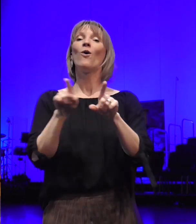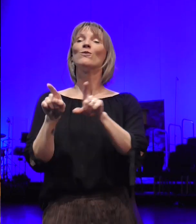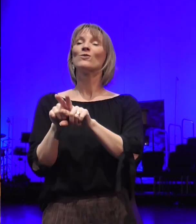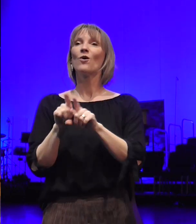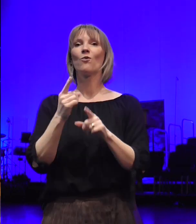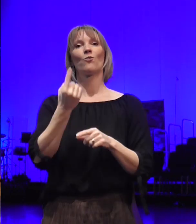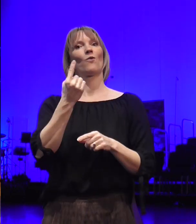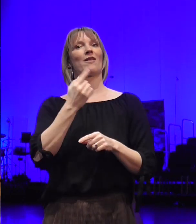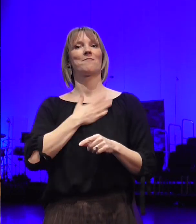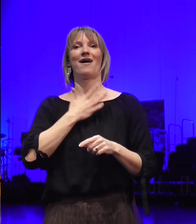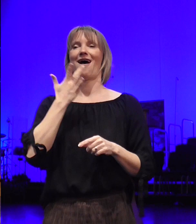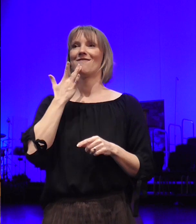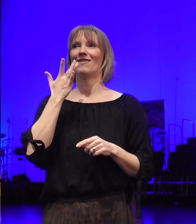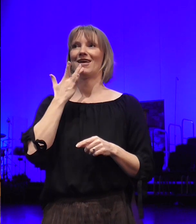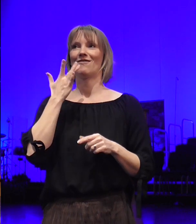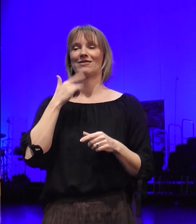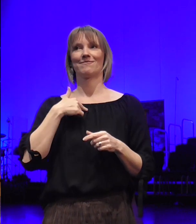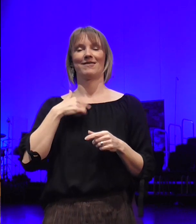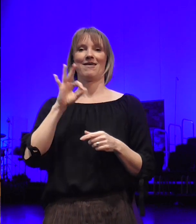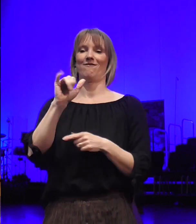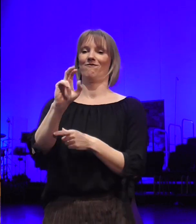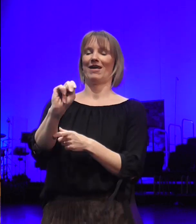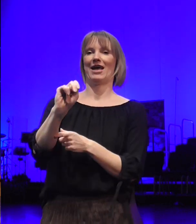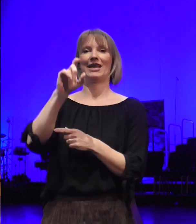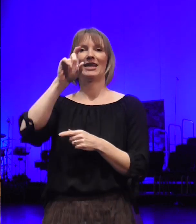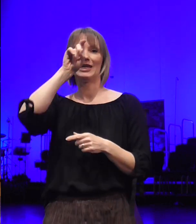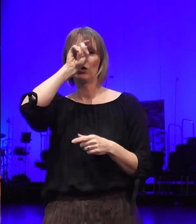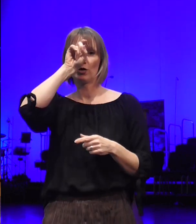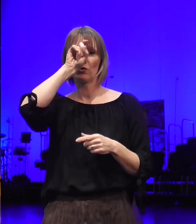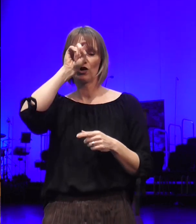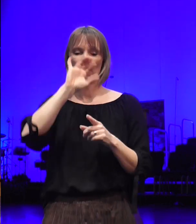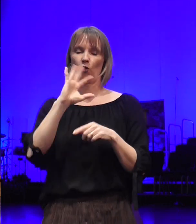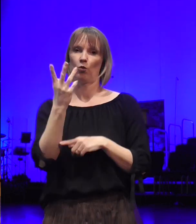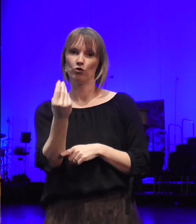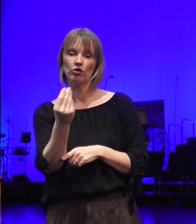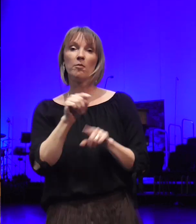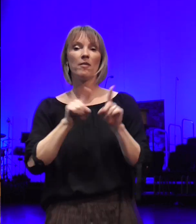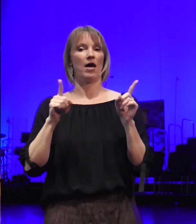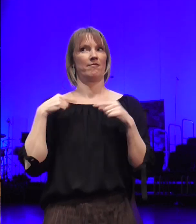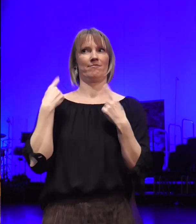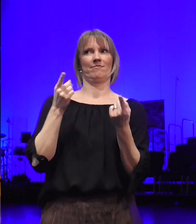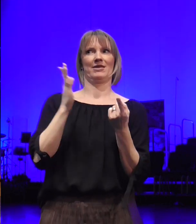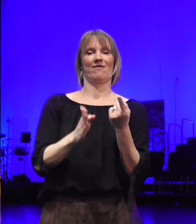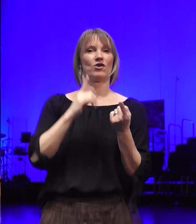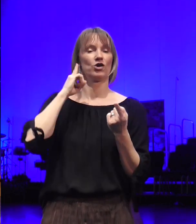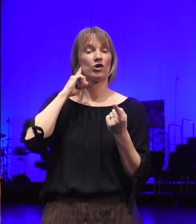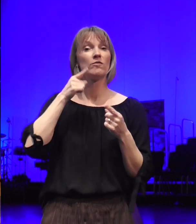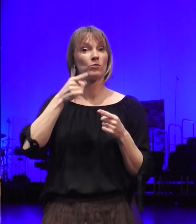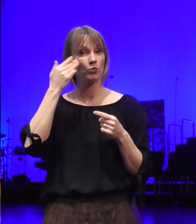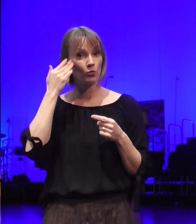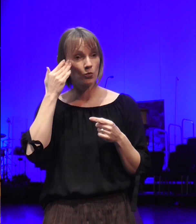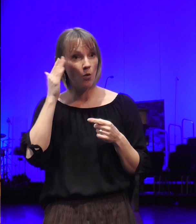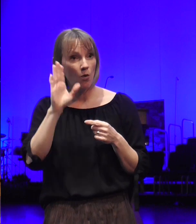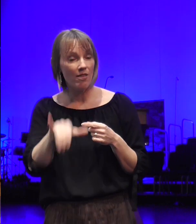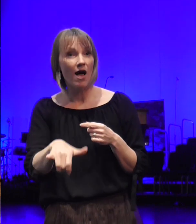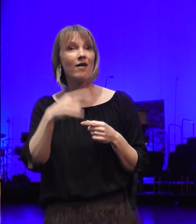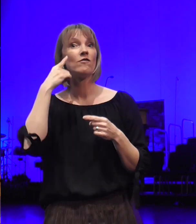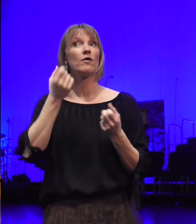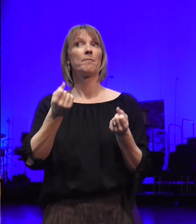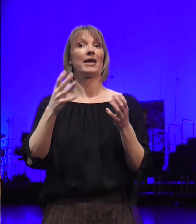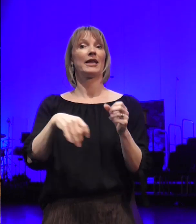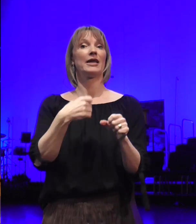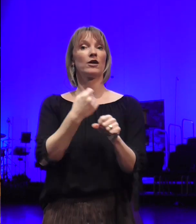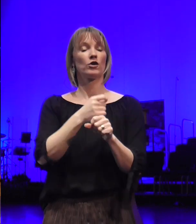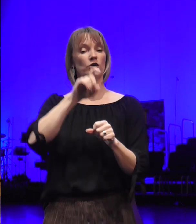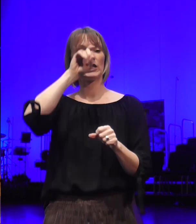Also, one of my favorites, I'm a big fan of the Egyptian culture, but I'd never heard this. Did you know that for many